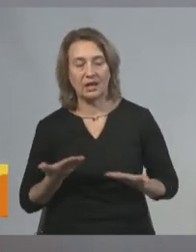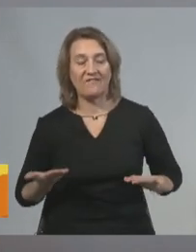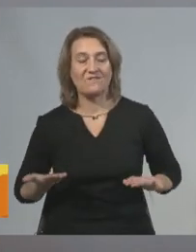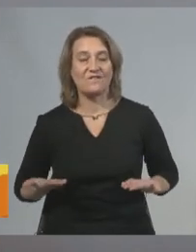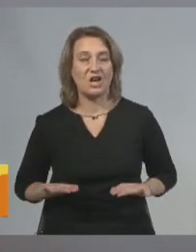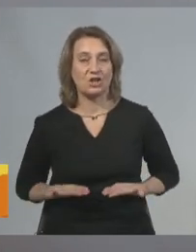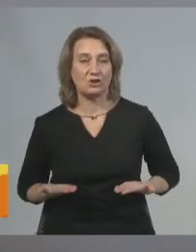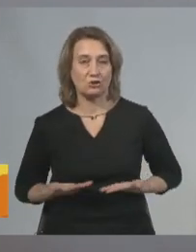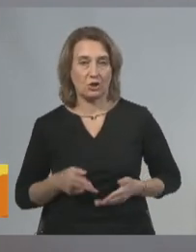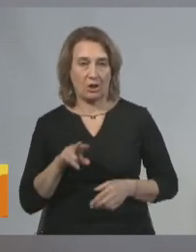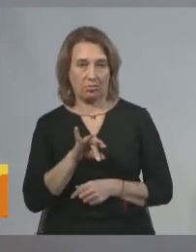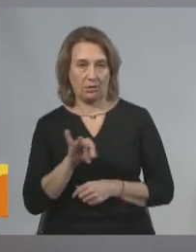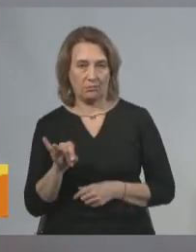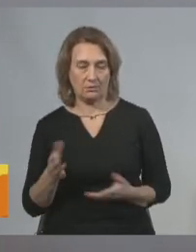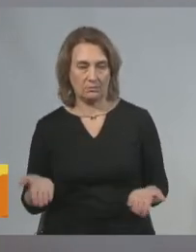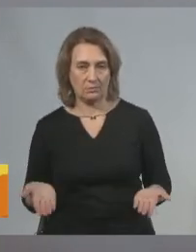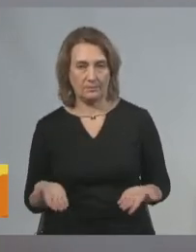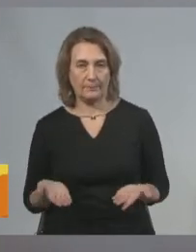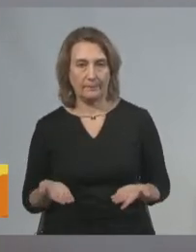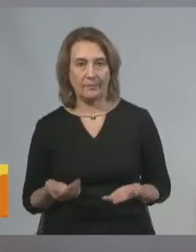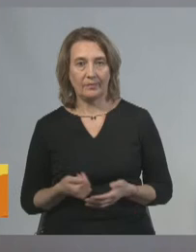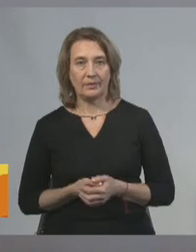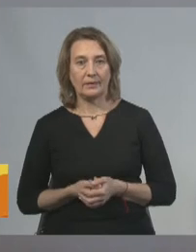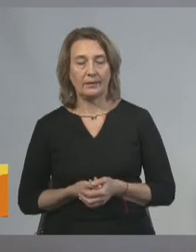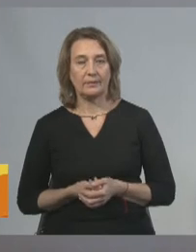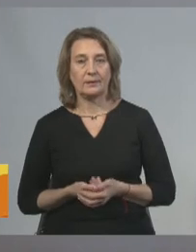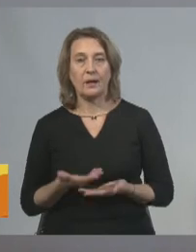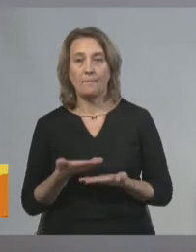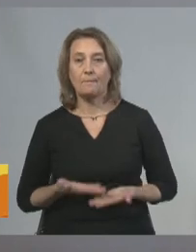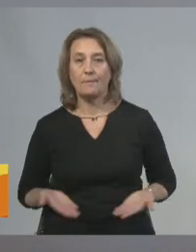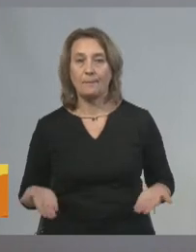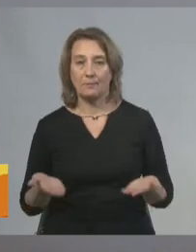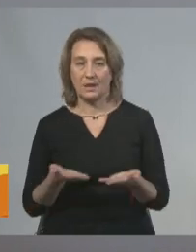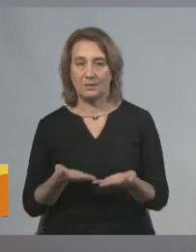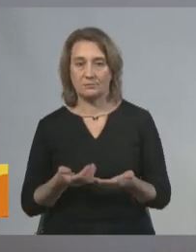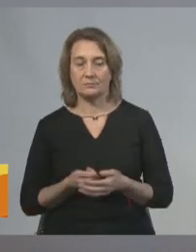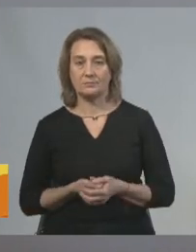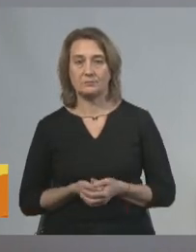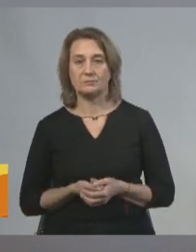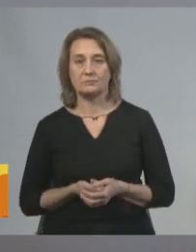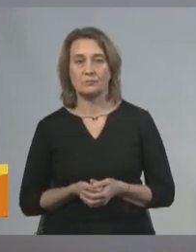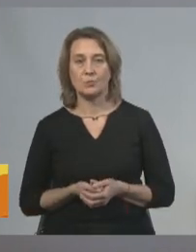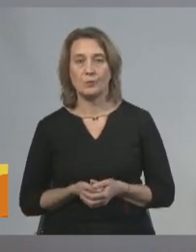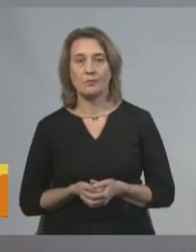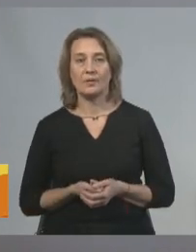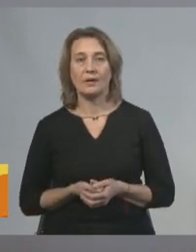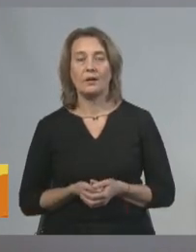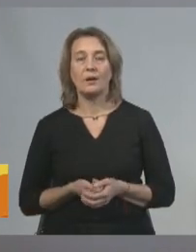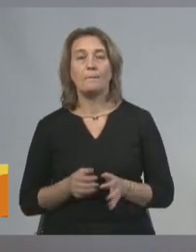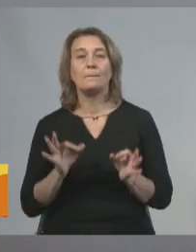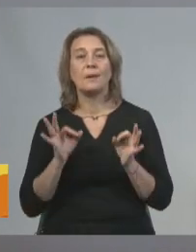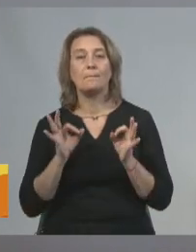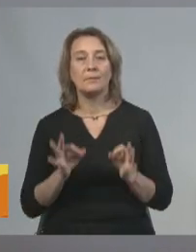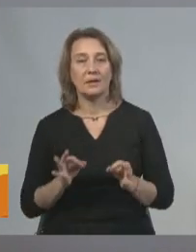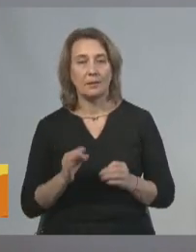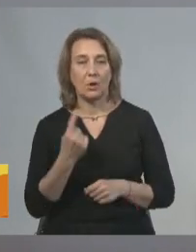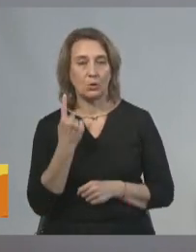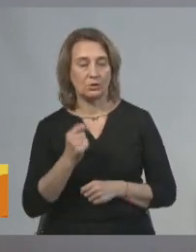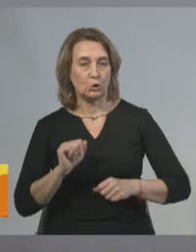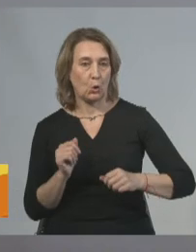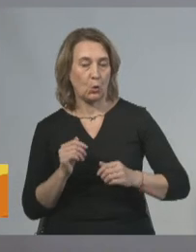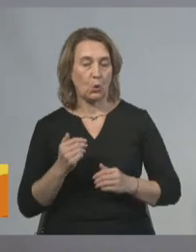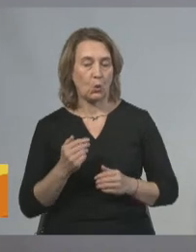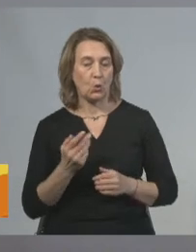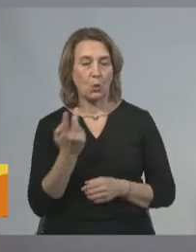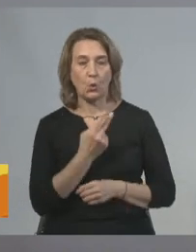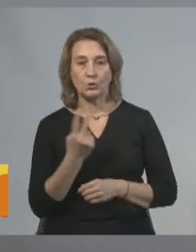issue we cannot maybe here discuss because we don't share same languages but still there is a lot of differences when you